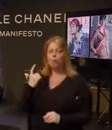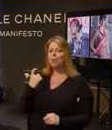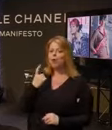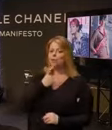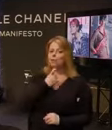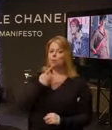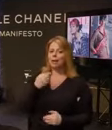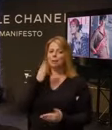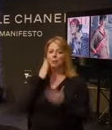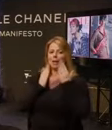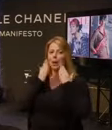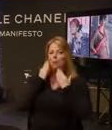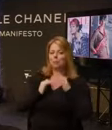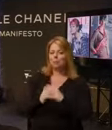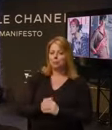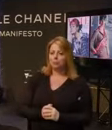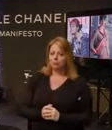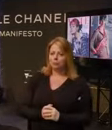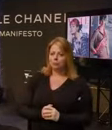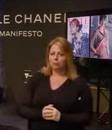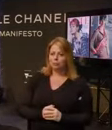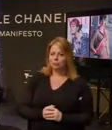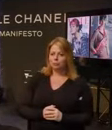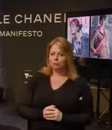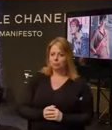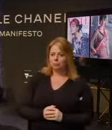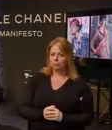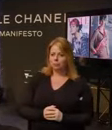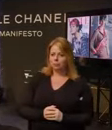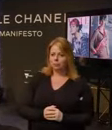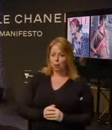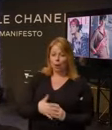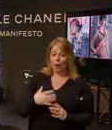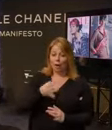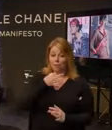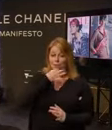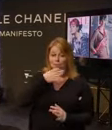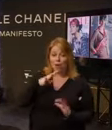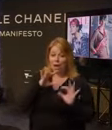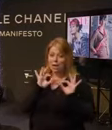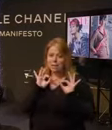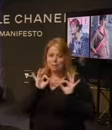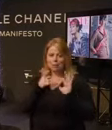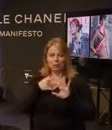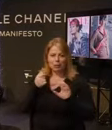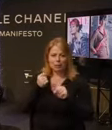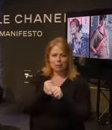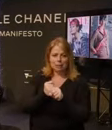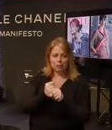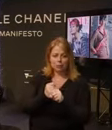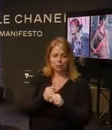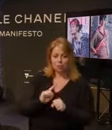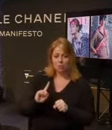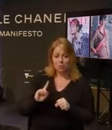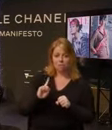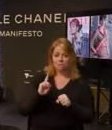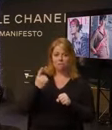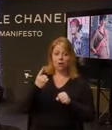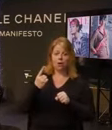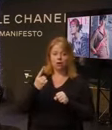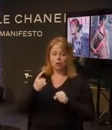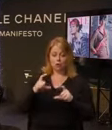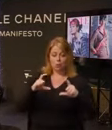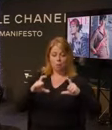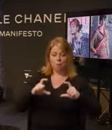makeup. And we have remarkably, an incredibly rare and special example of the very first bottle